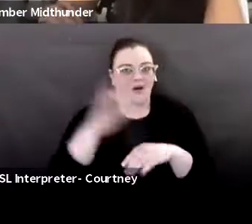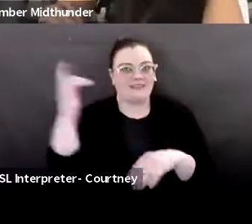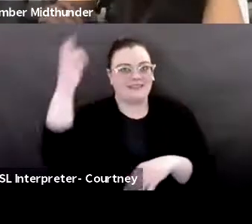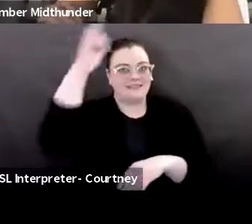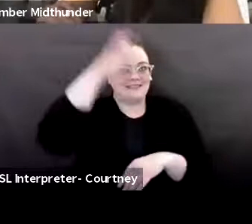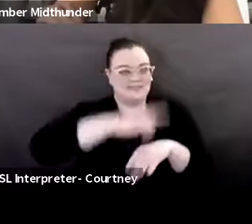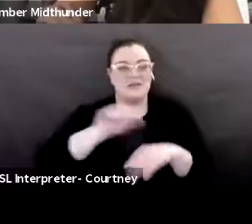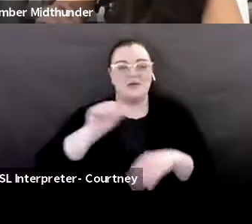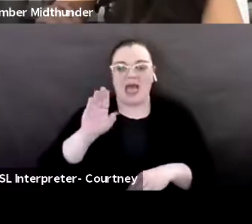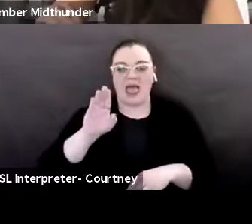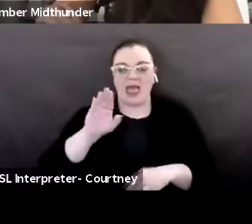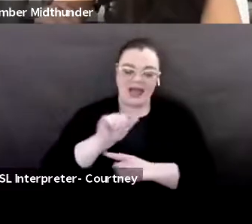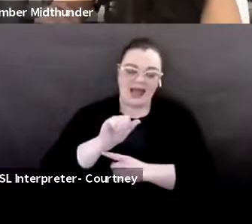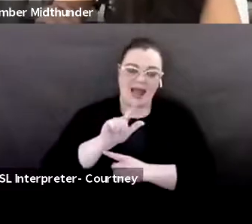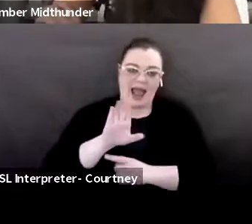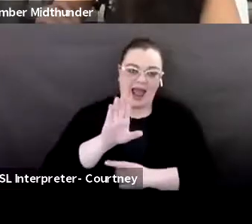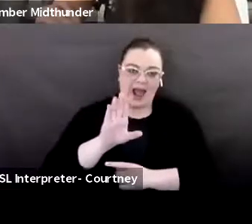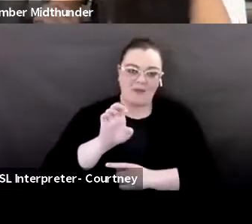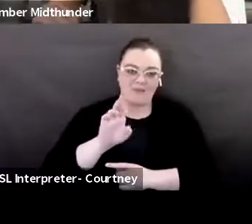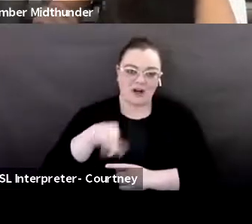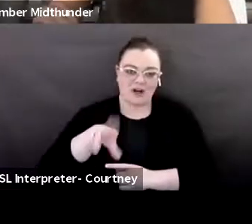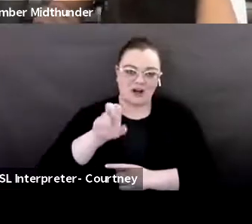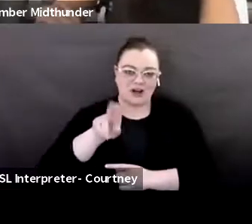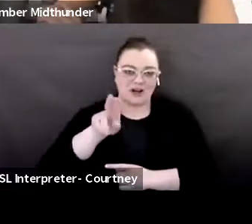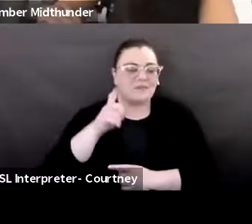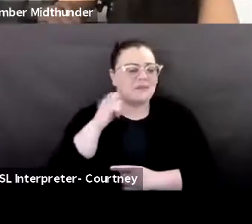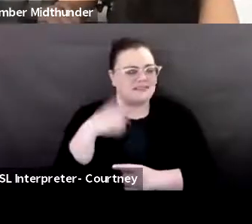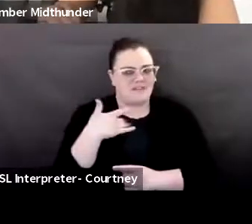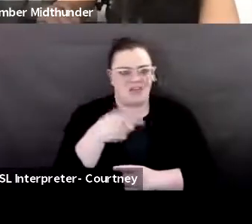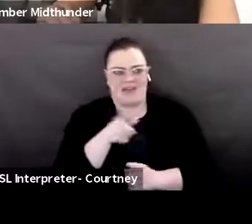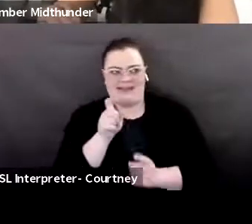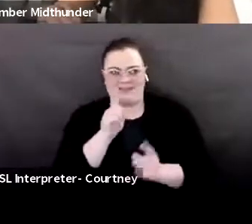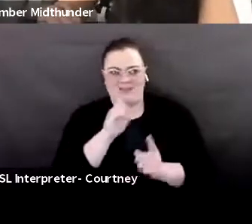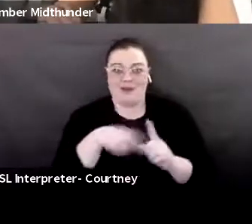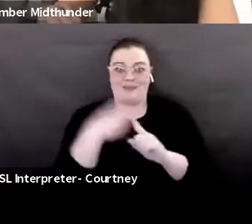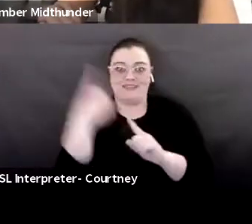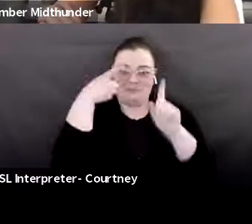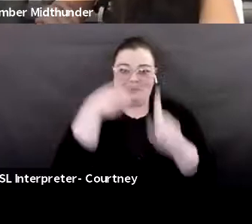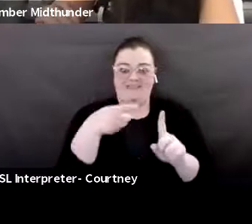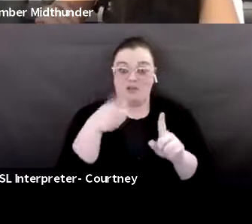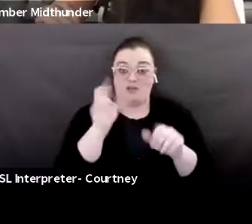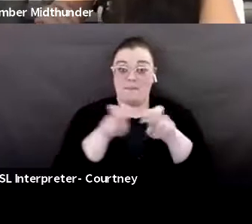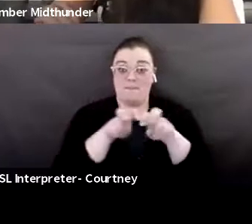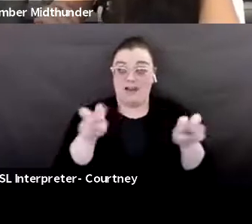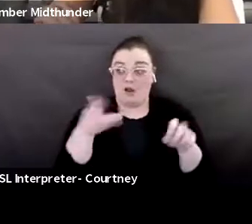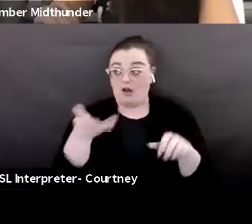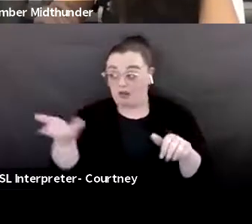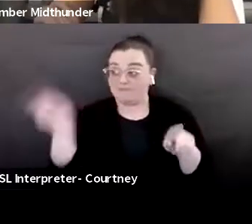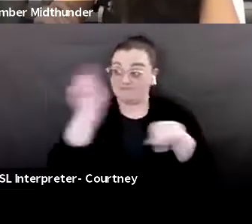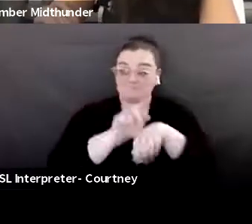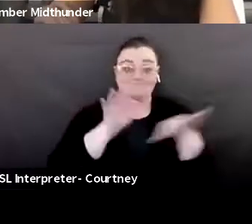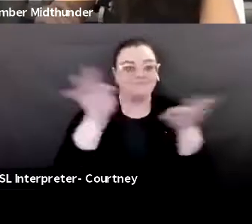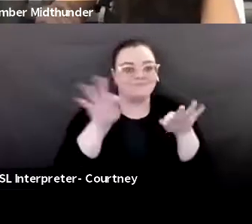that panel, because I thought, oh, I need to talk about something. And out of that panel became